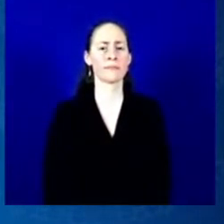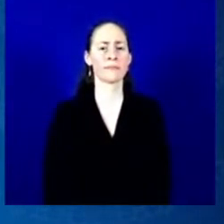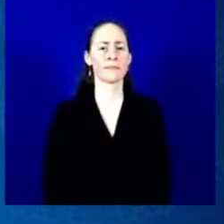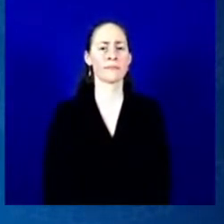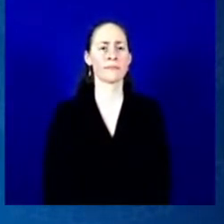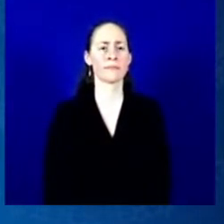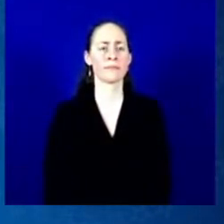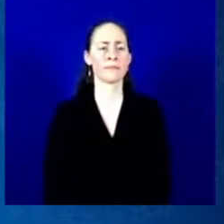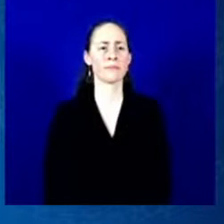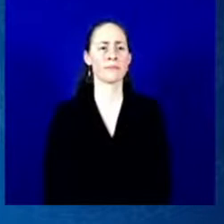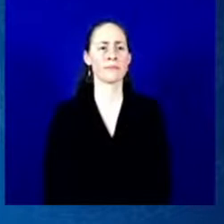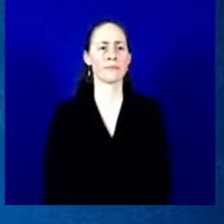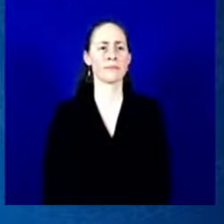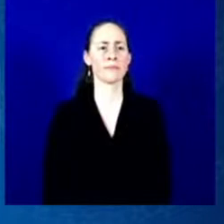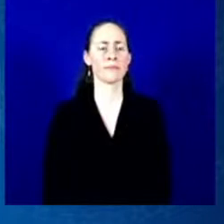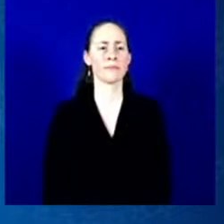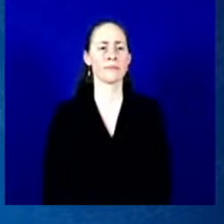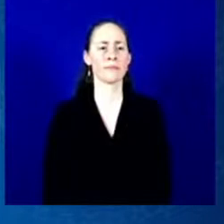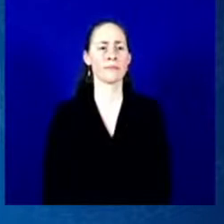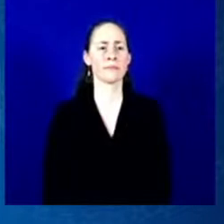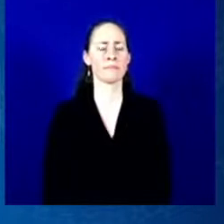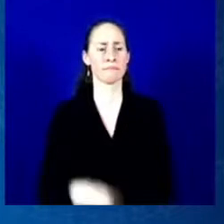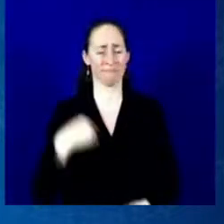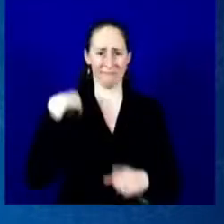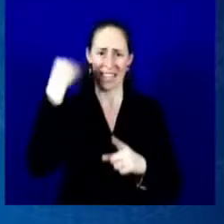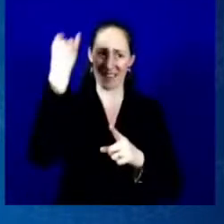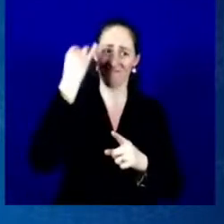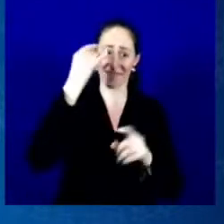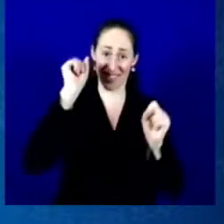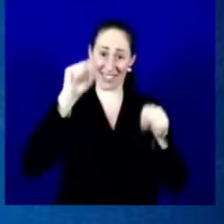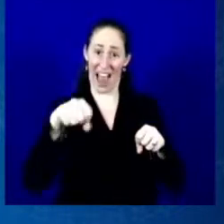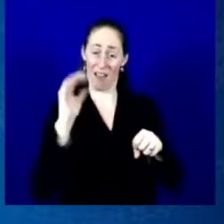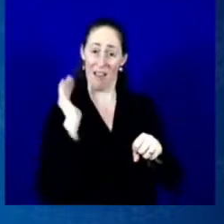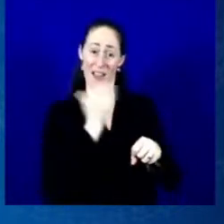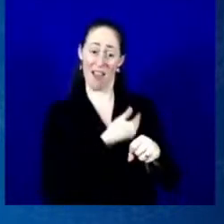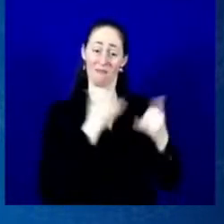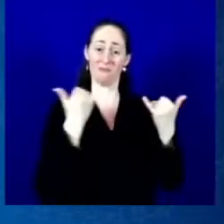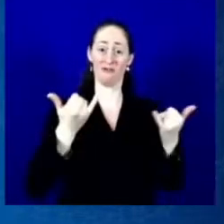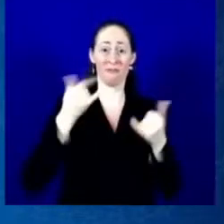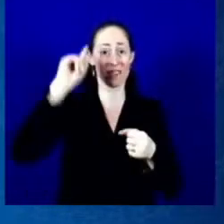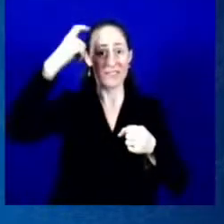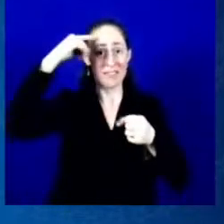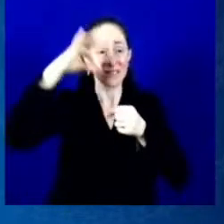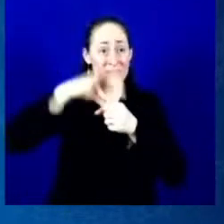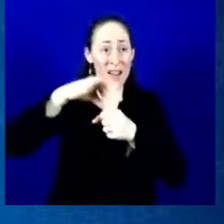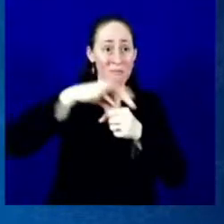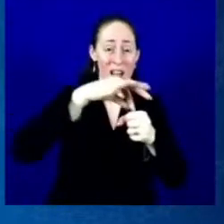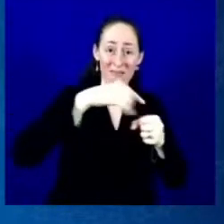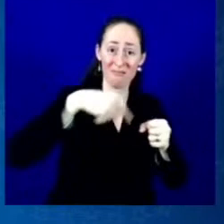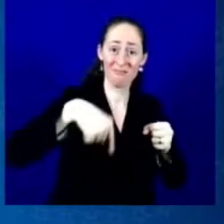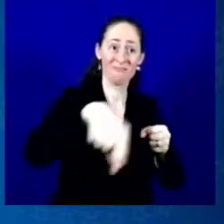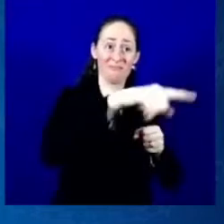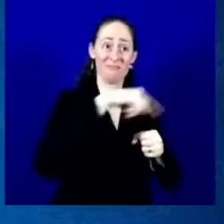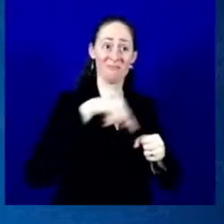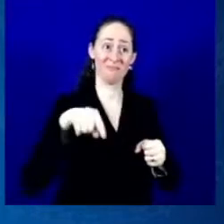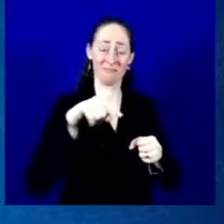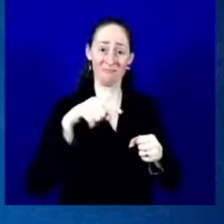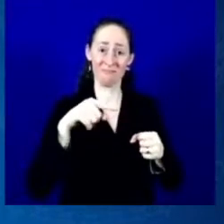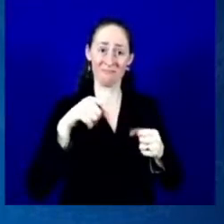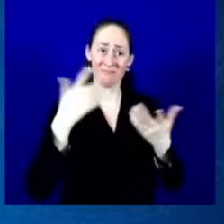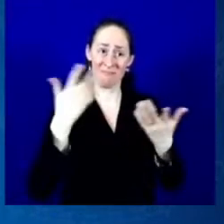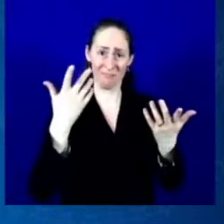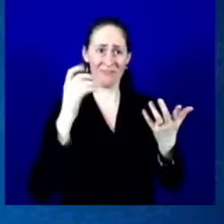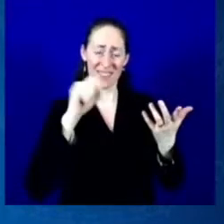our democracy deliver on its promise that all of us, created equal in the image of God, had a chance to lead lives of dignity, respect,